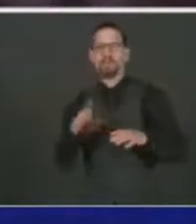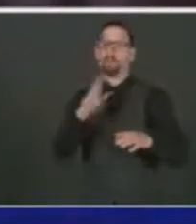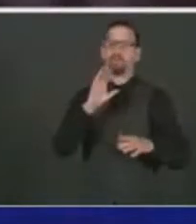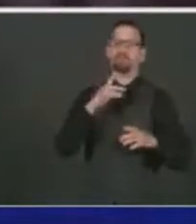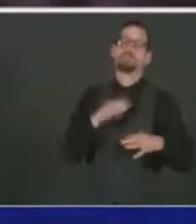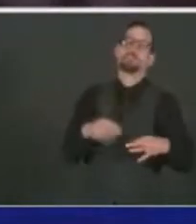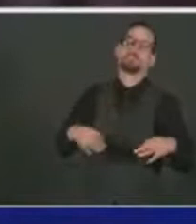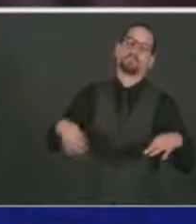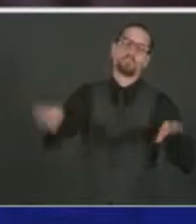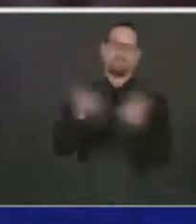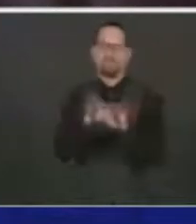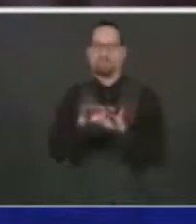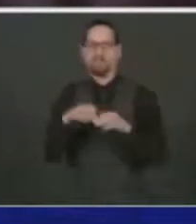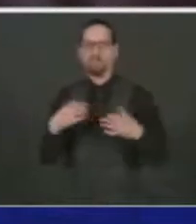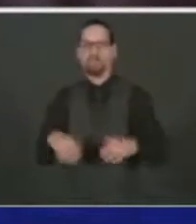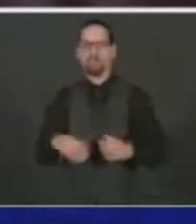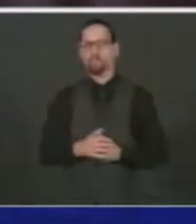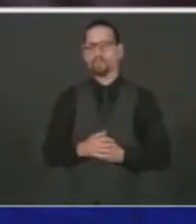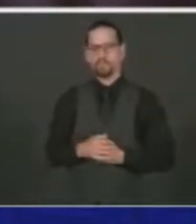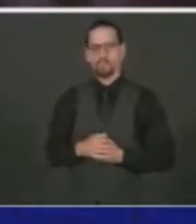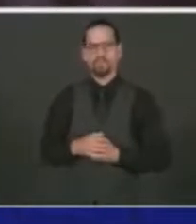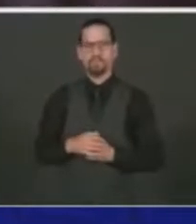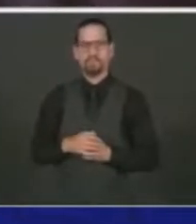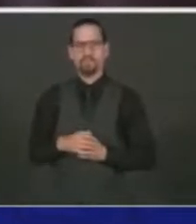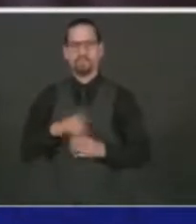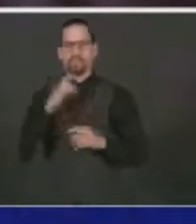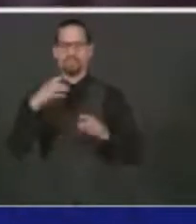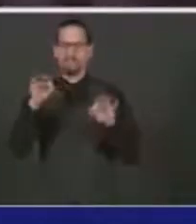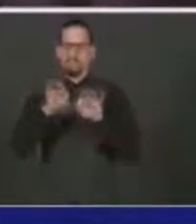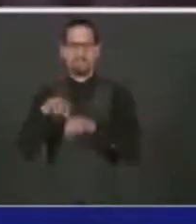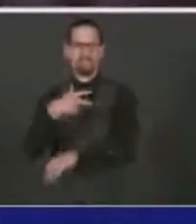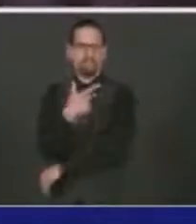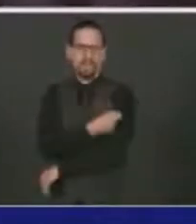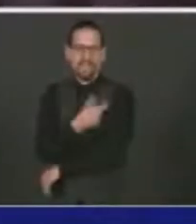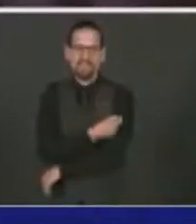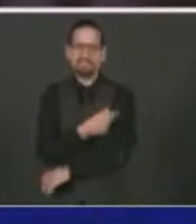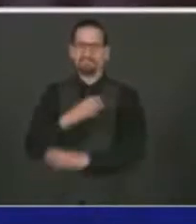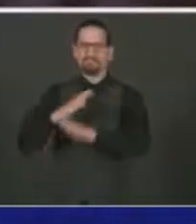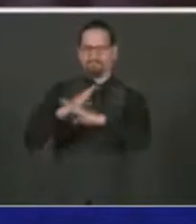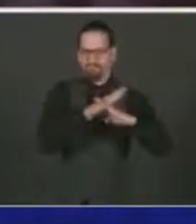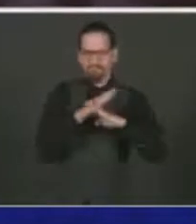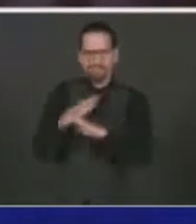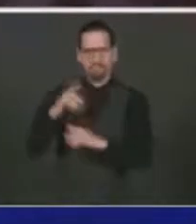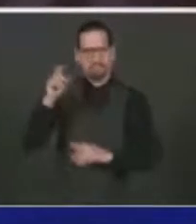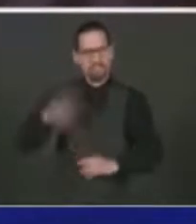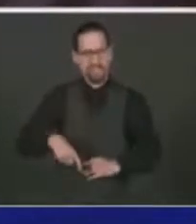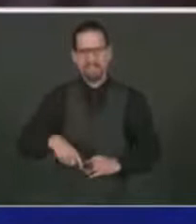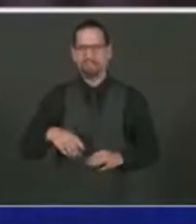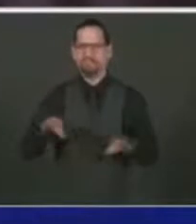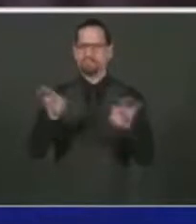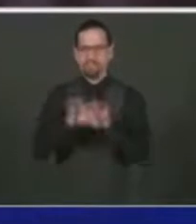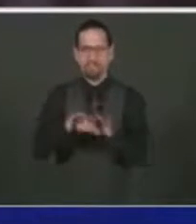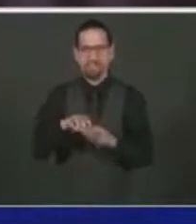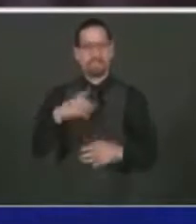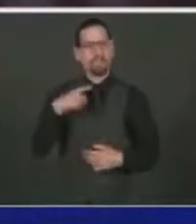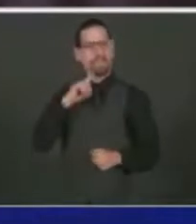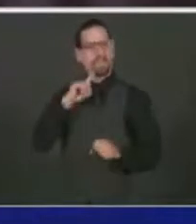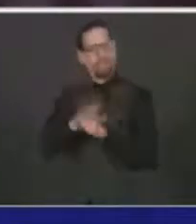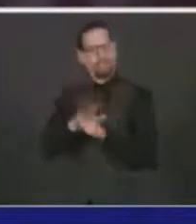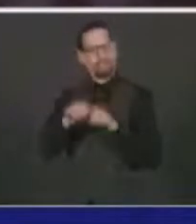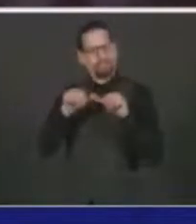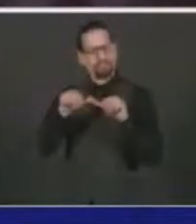continue to get preventive care. The commitment, patience, and flexibility of